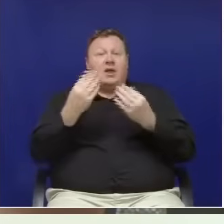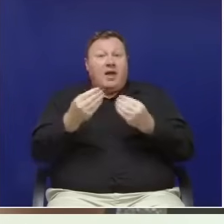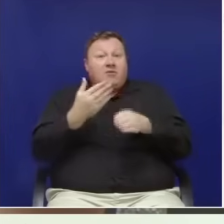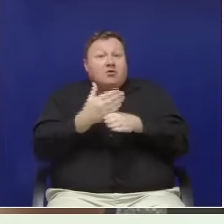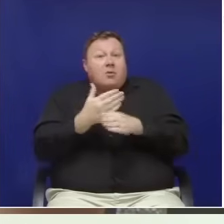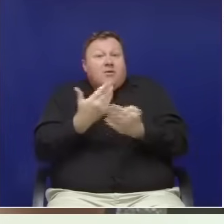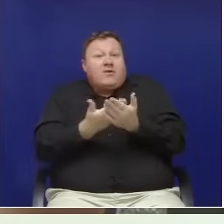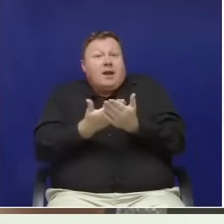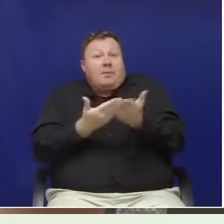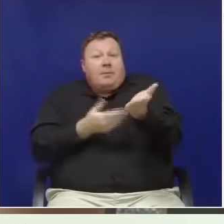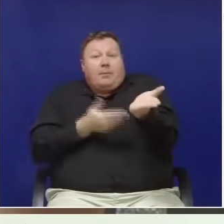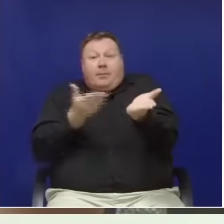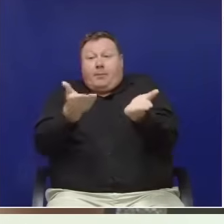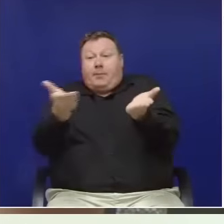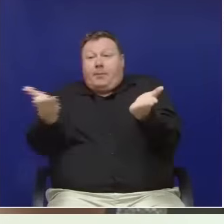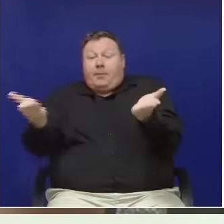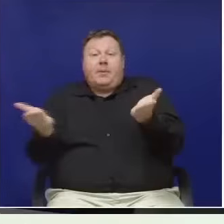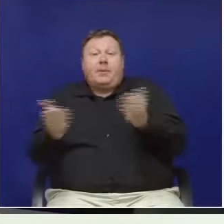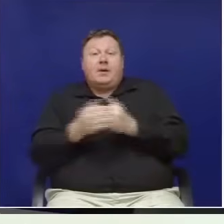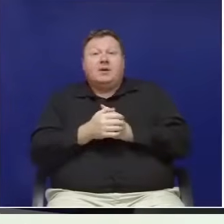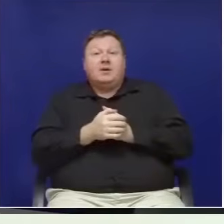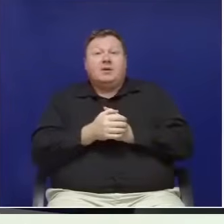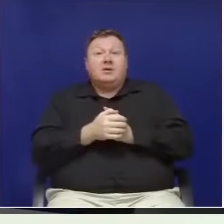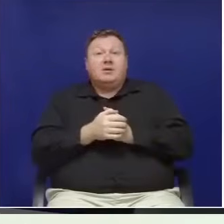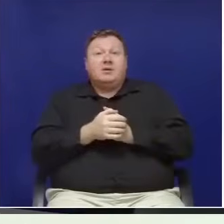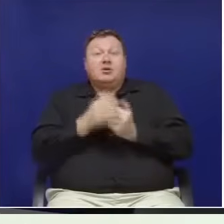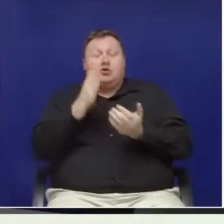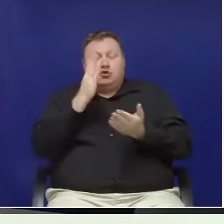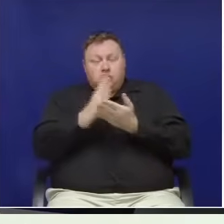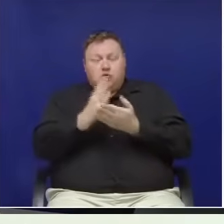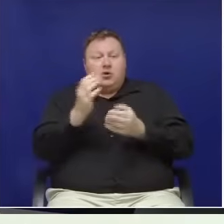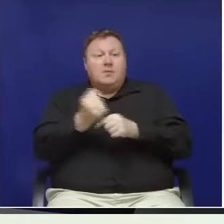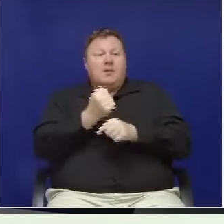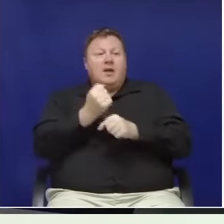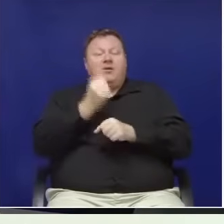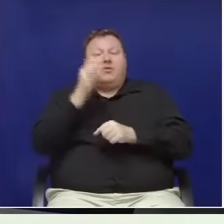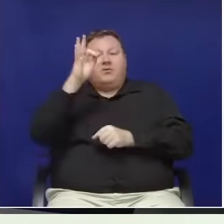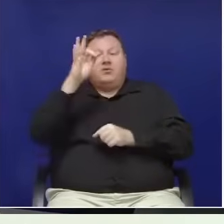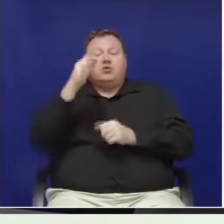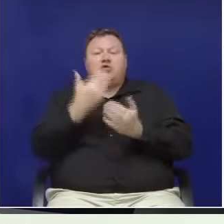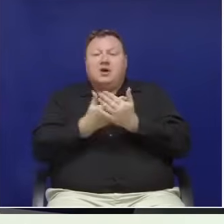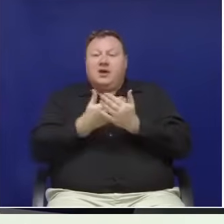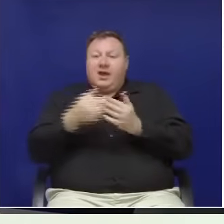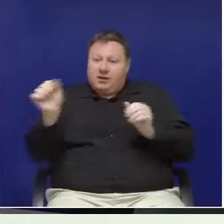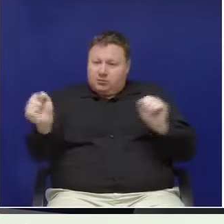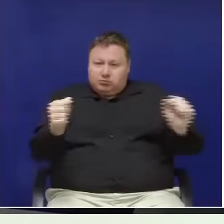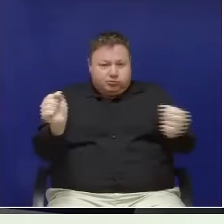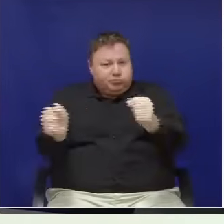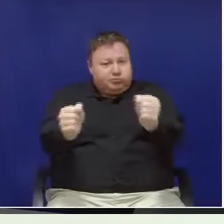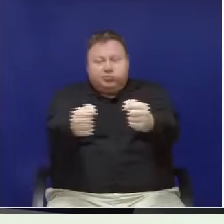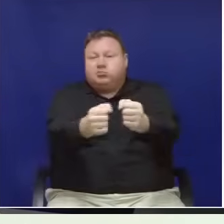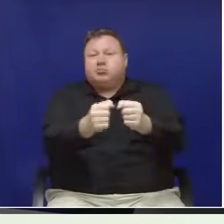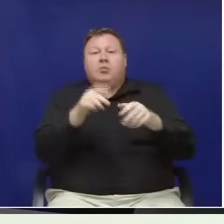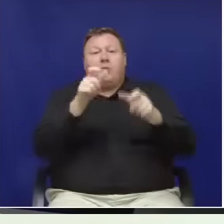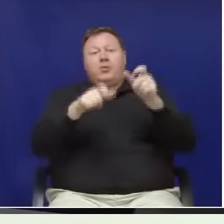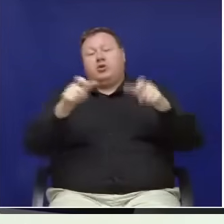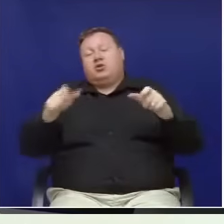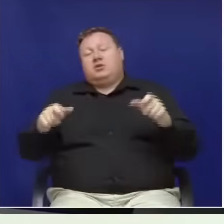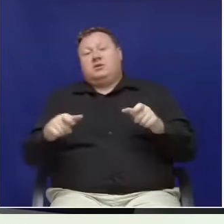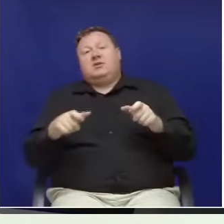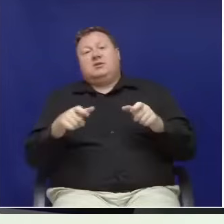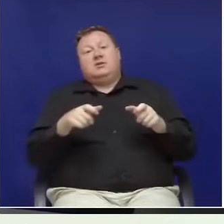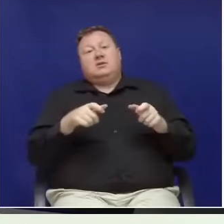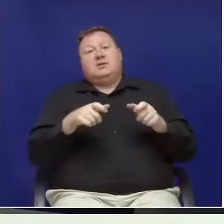vacancies that we have to ensure that in future we can fill those vacancies. That's why we